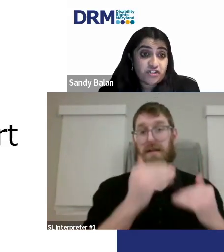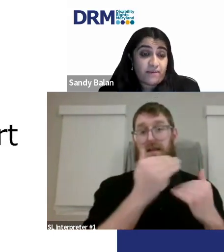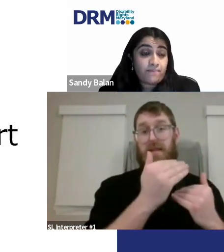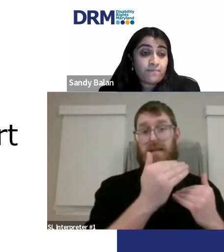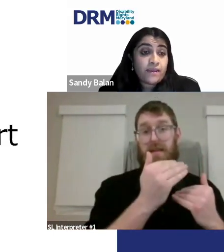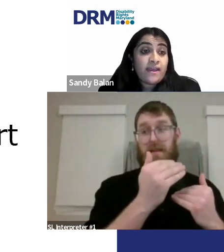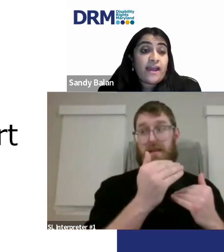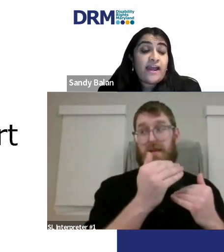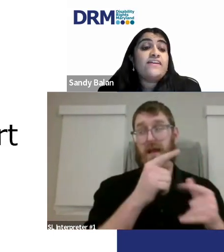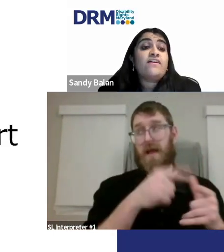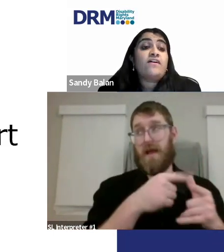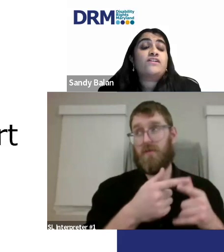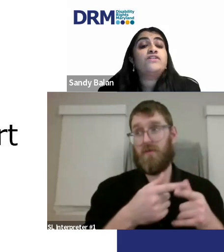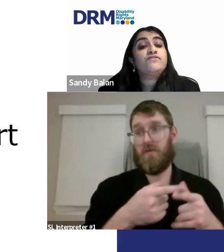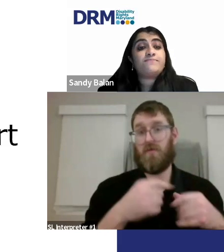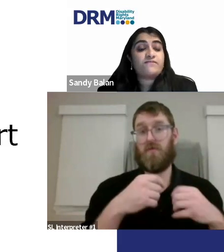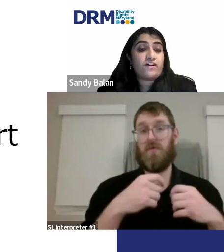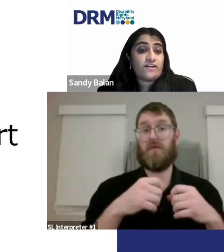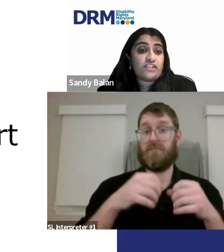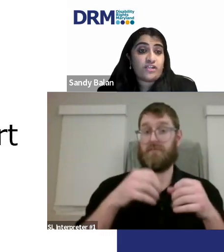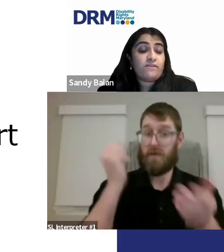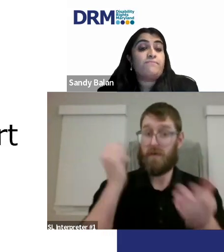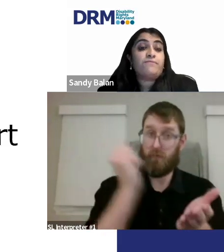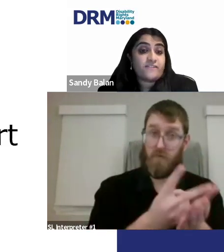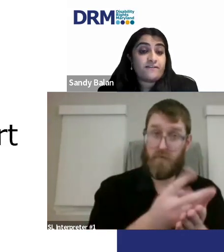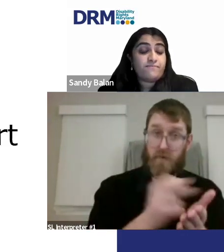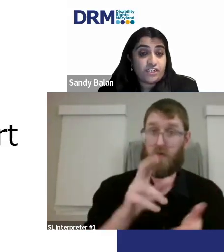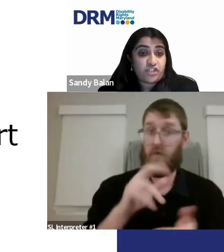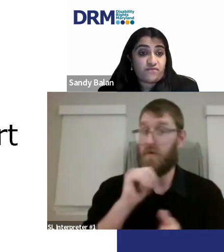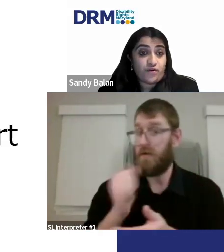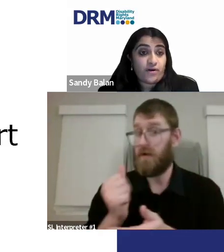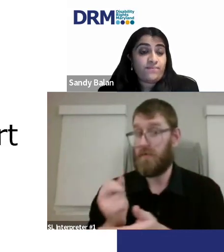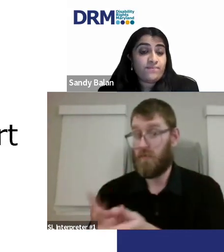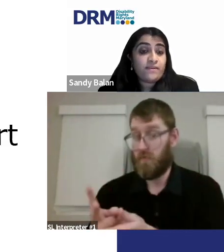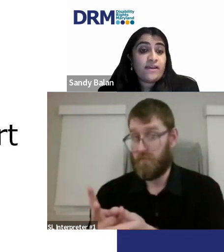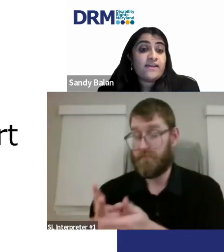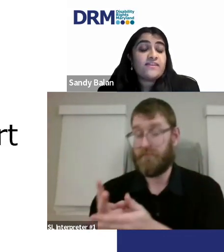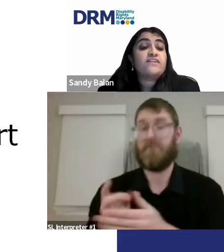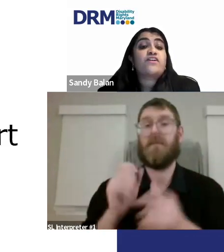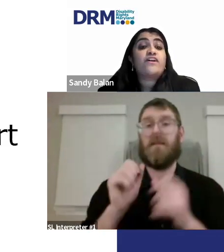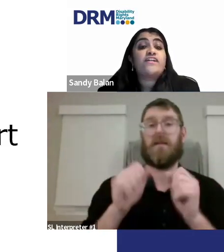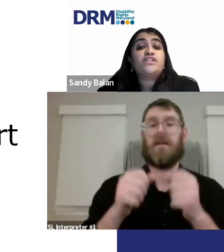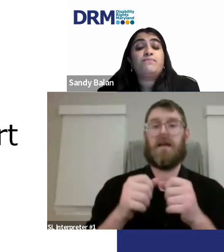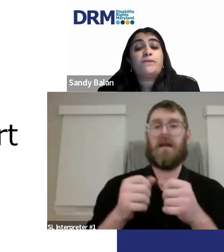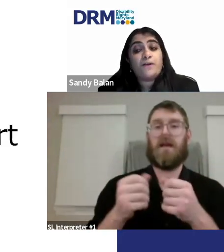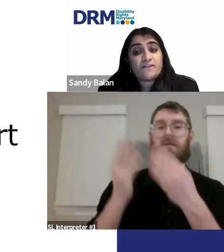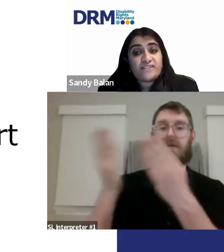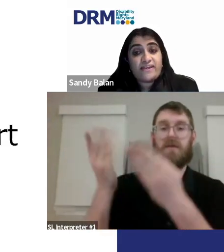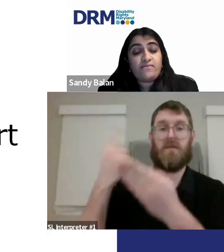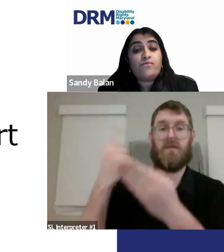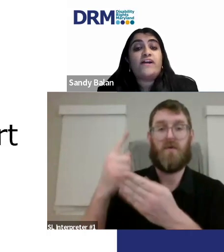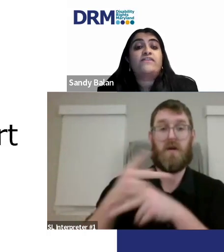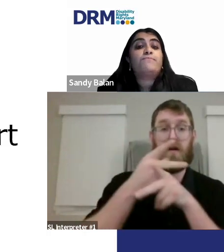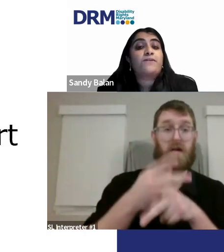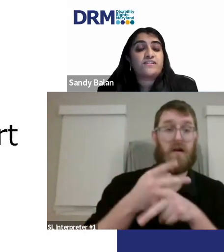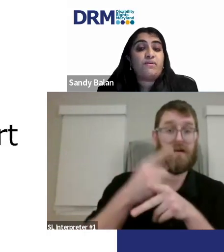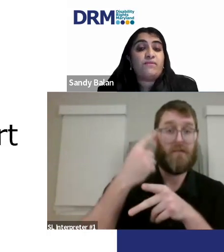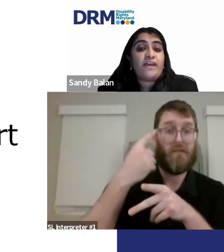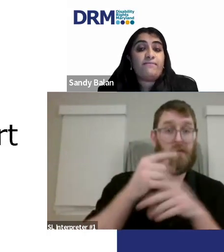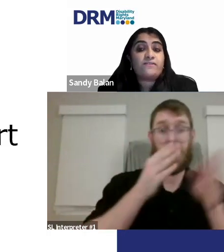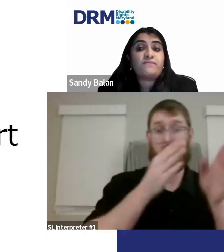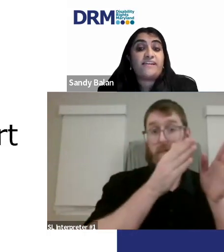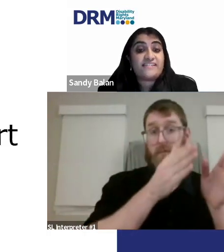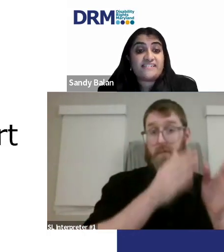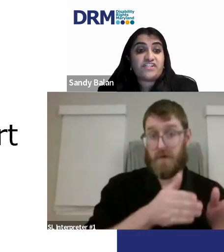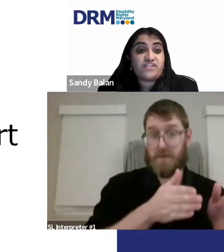granting guardianship. And there are two types of guardianship that a person can petition for. There's guardianship of the person, where the person